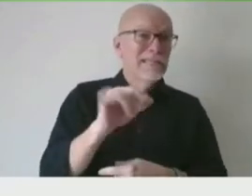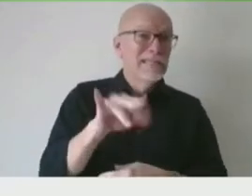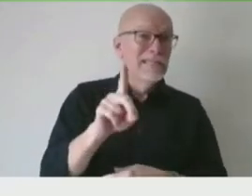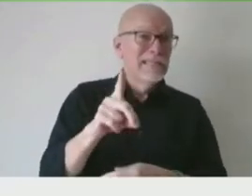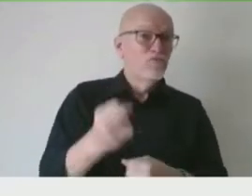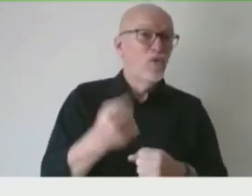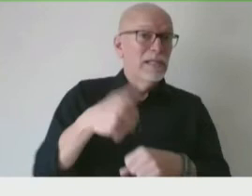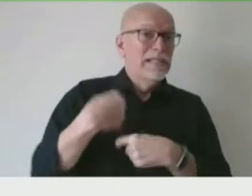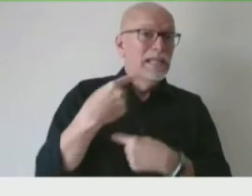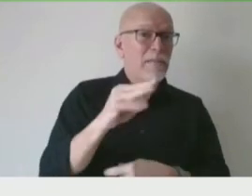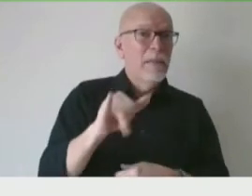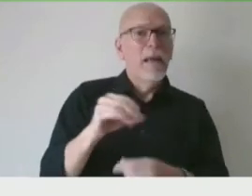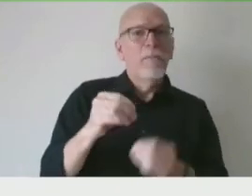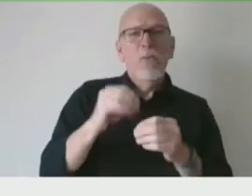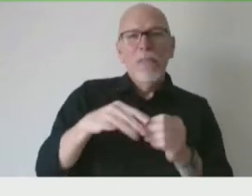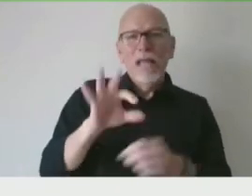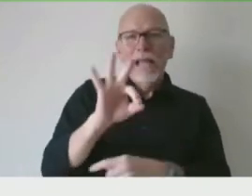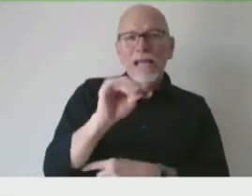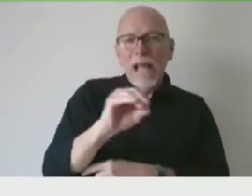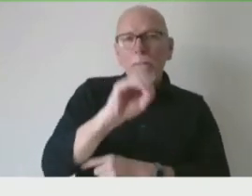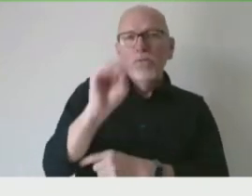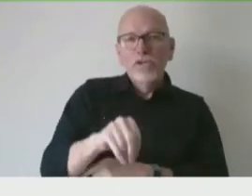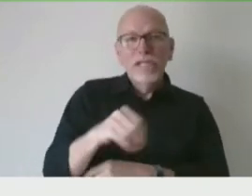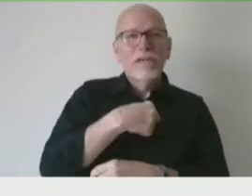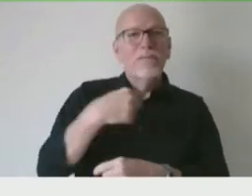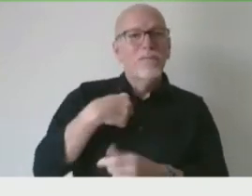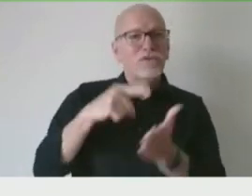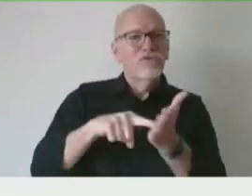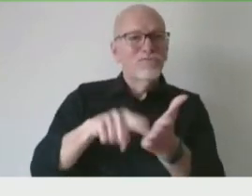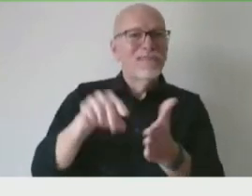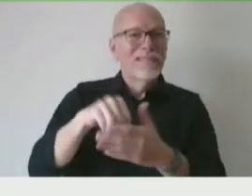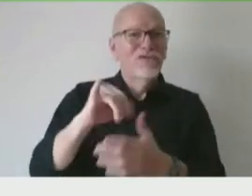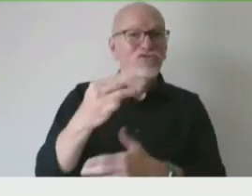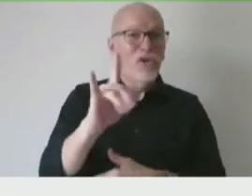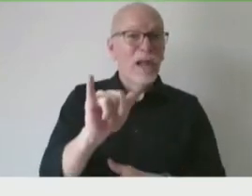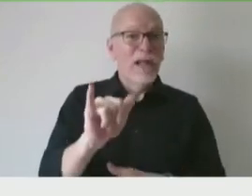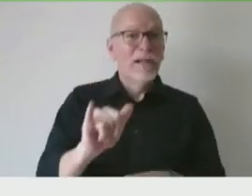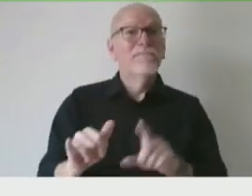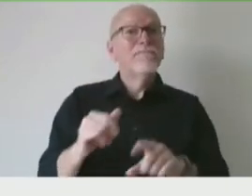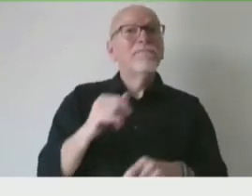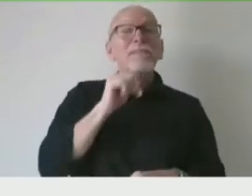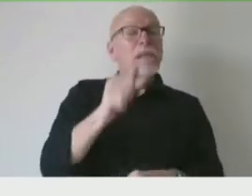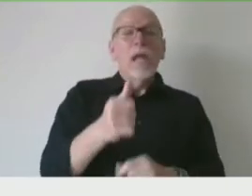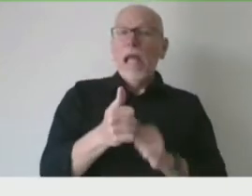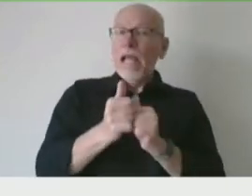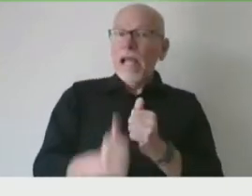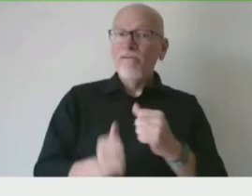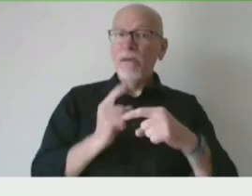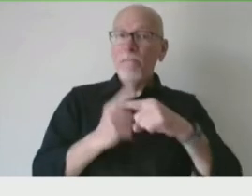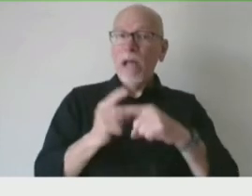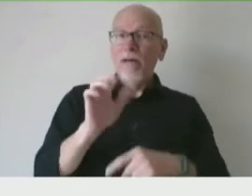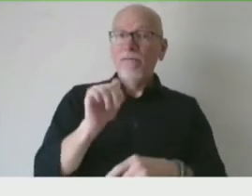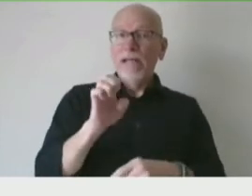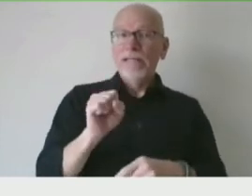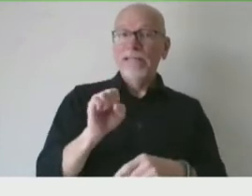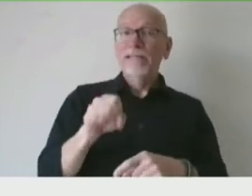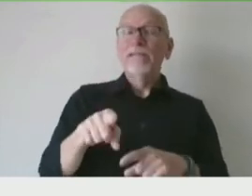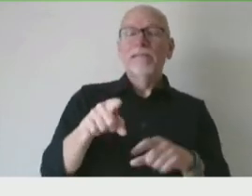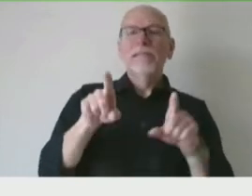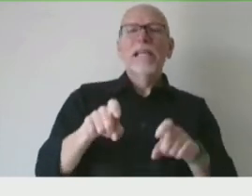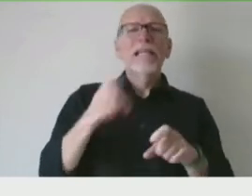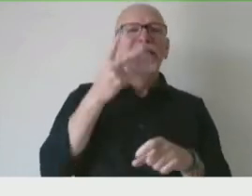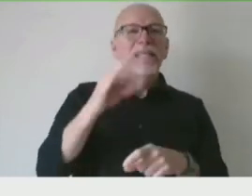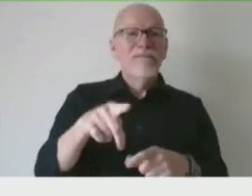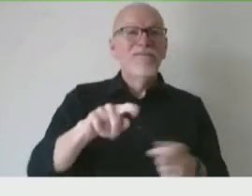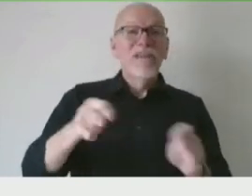than 90% of the samples we sequenced in July. Keep in mind that not every positive COVID case is tested to see if it's a